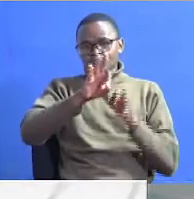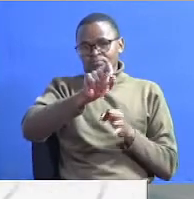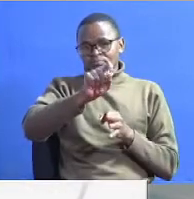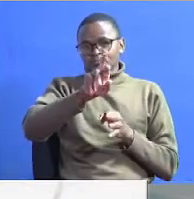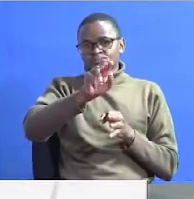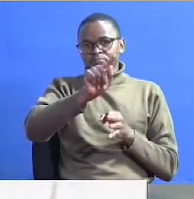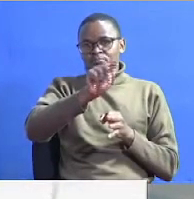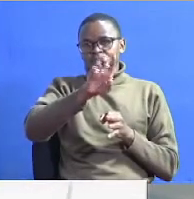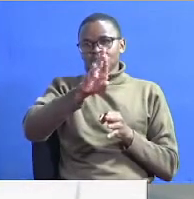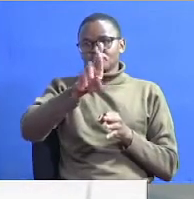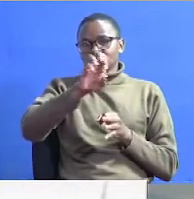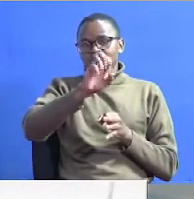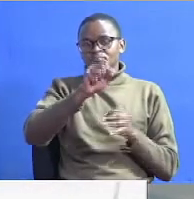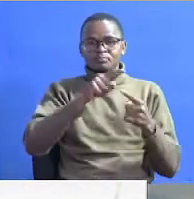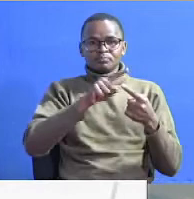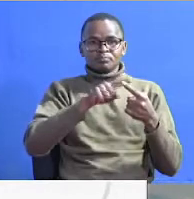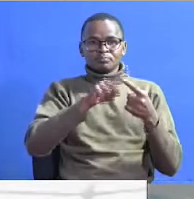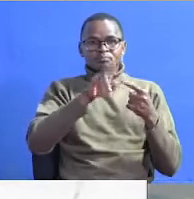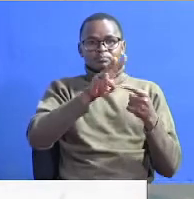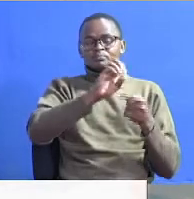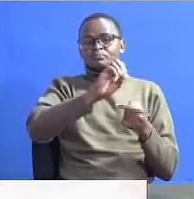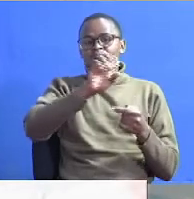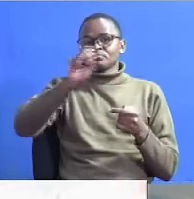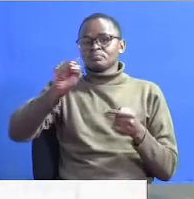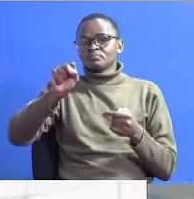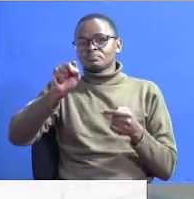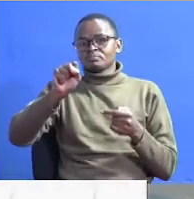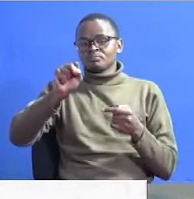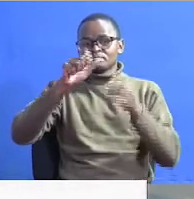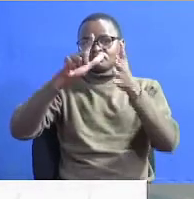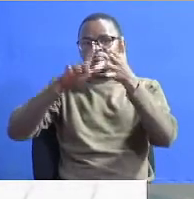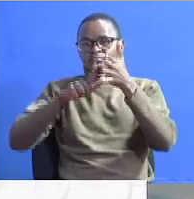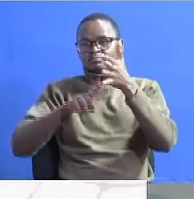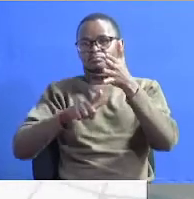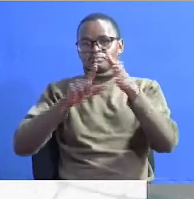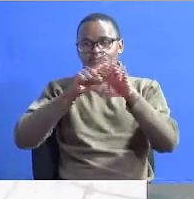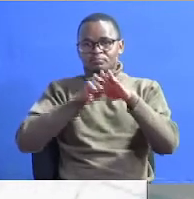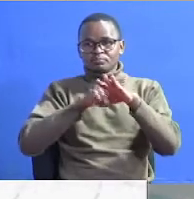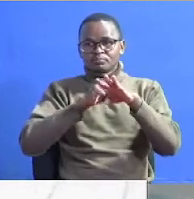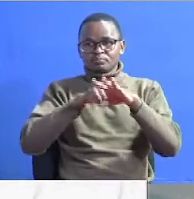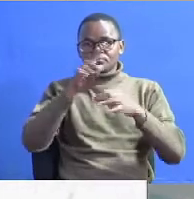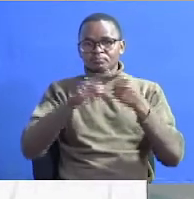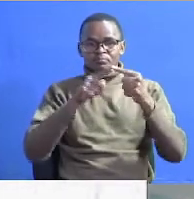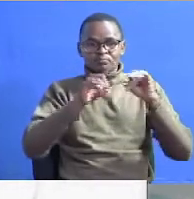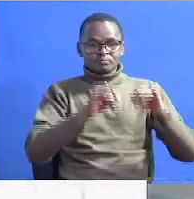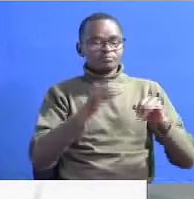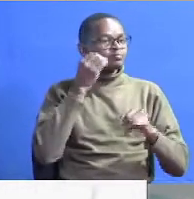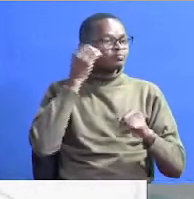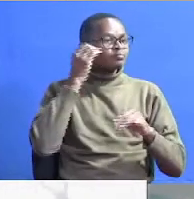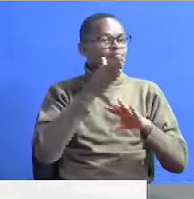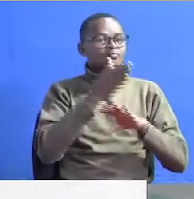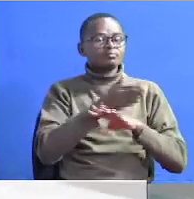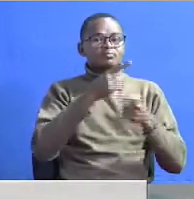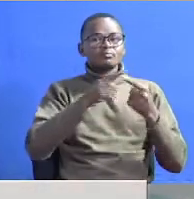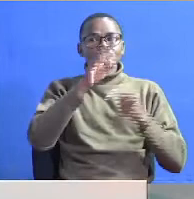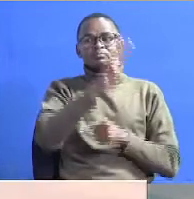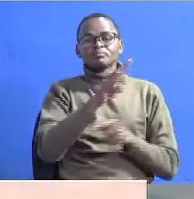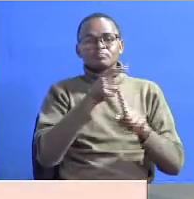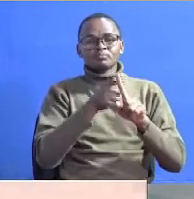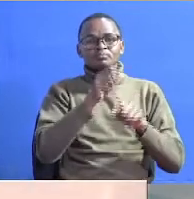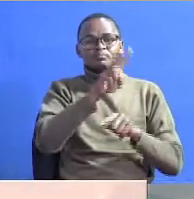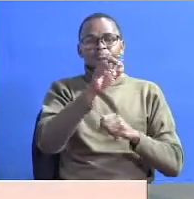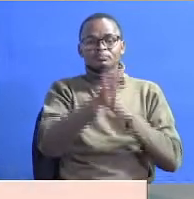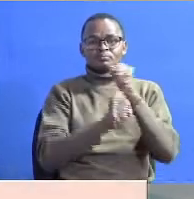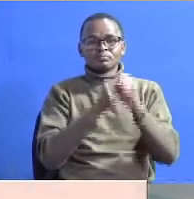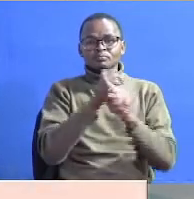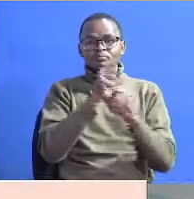from 5,000 to 2,500. He lowered the time when you stay at home after Form 4 from 2